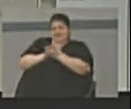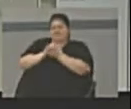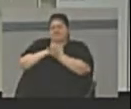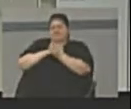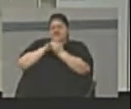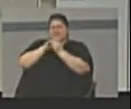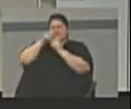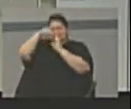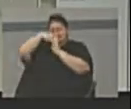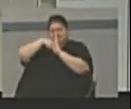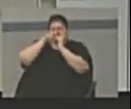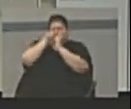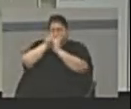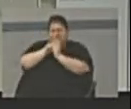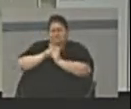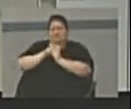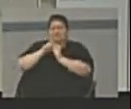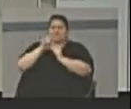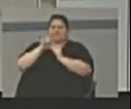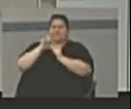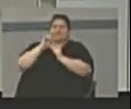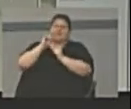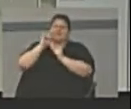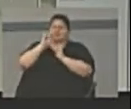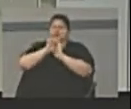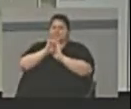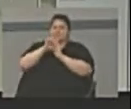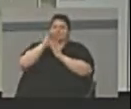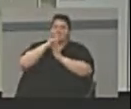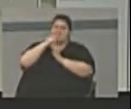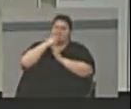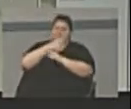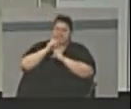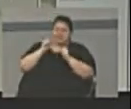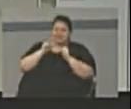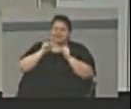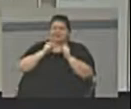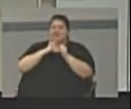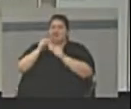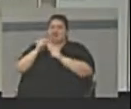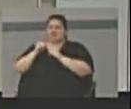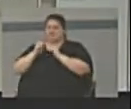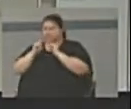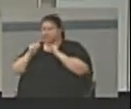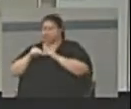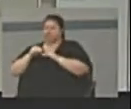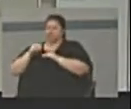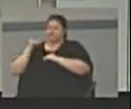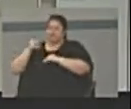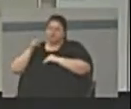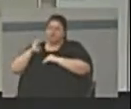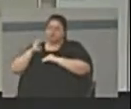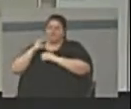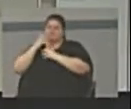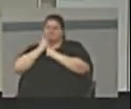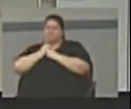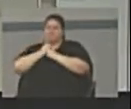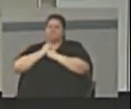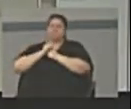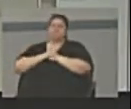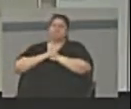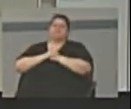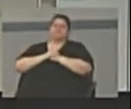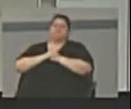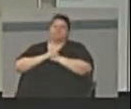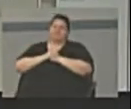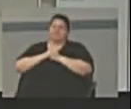elements, such as our public safety, historic preservation, as well as our parks functional plan that is wrapping up right now, the Formula 2040